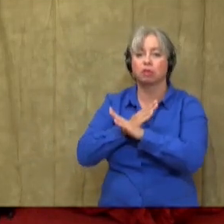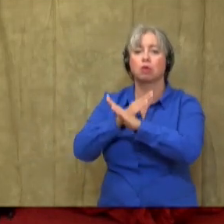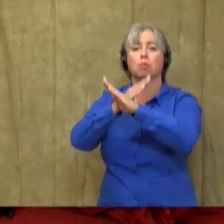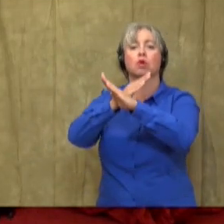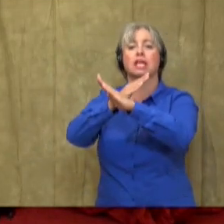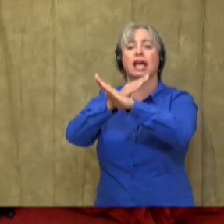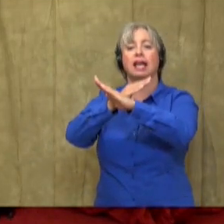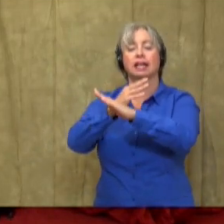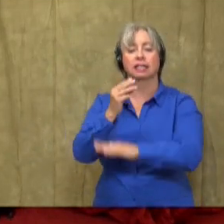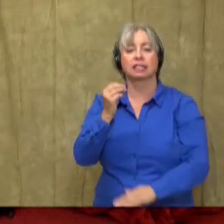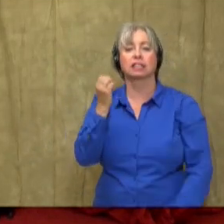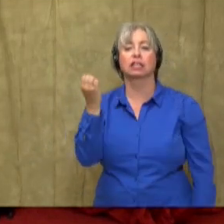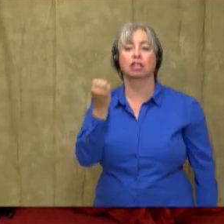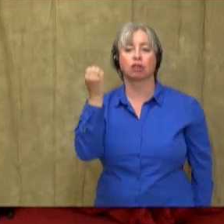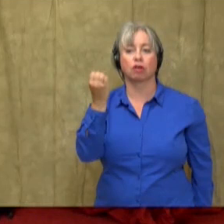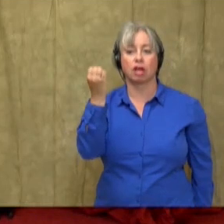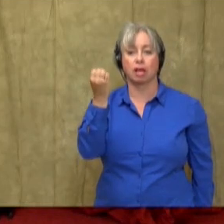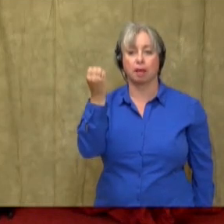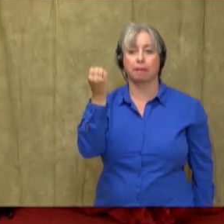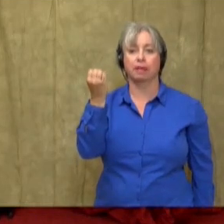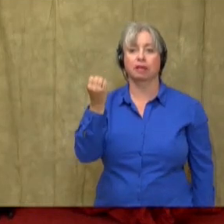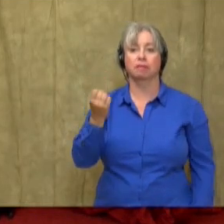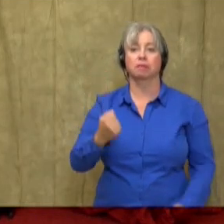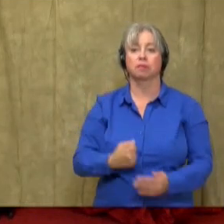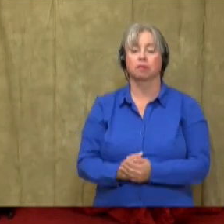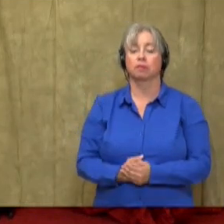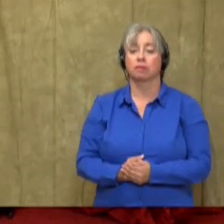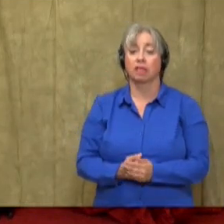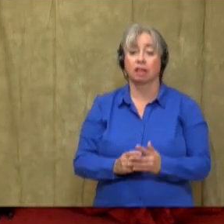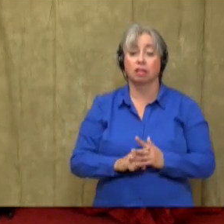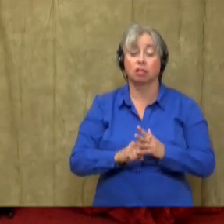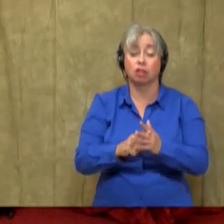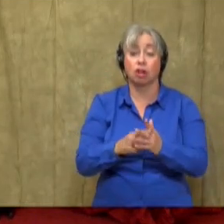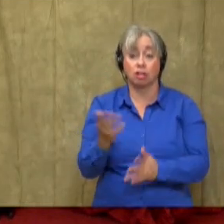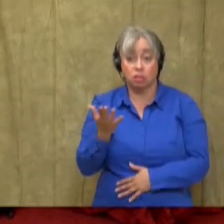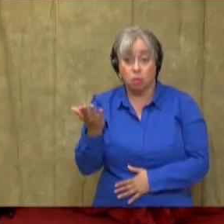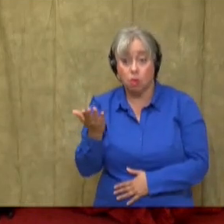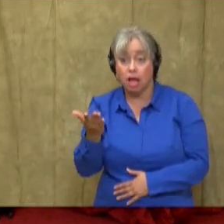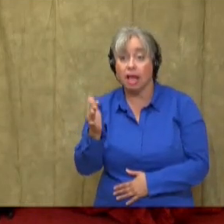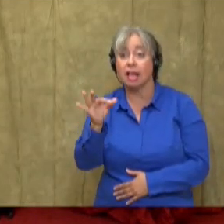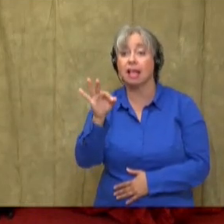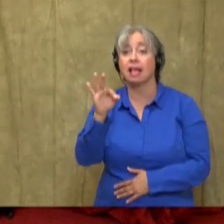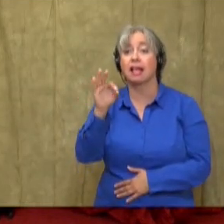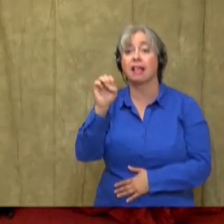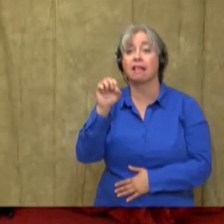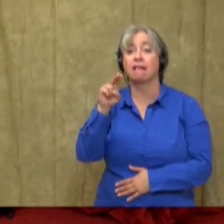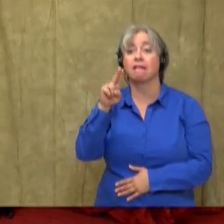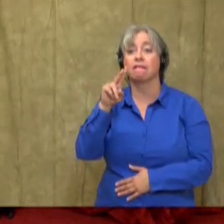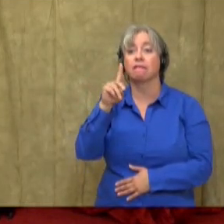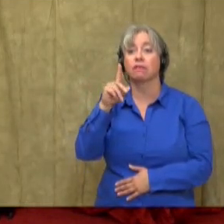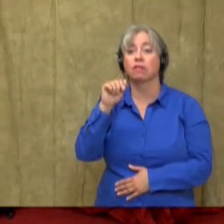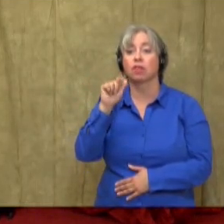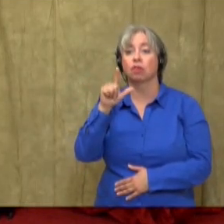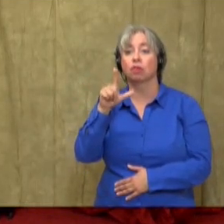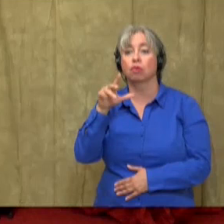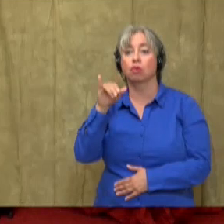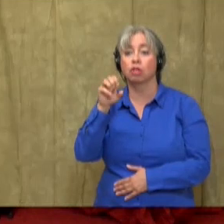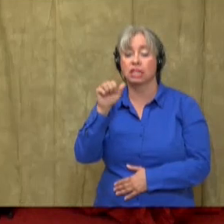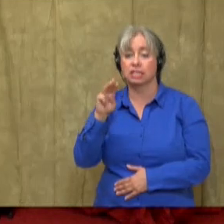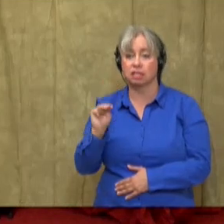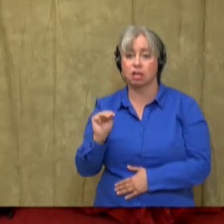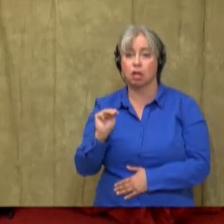Europe. So that begins feudalism. Feudalism is defined as a medieval